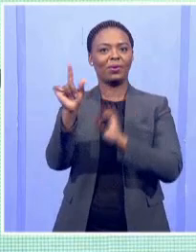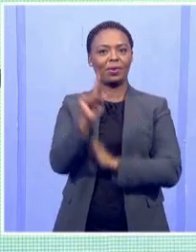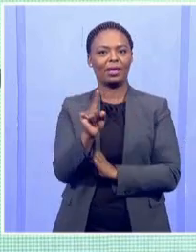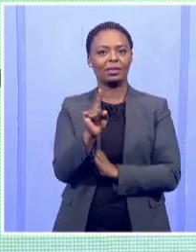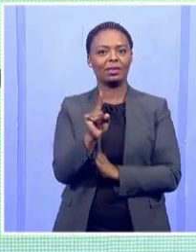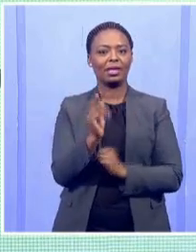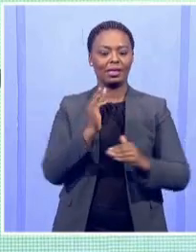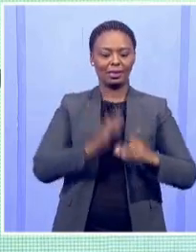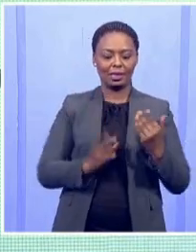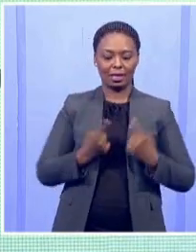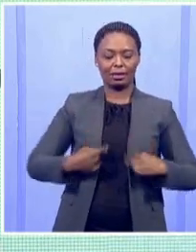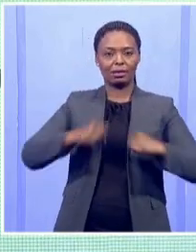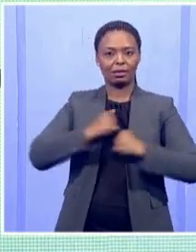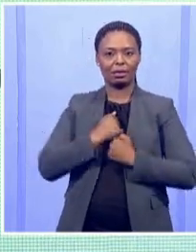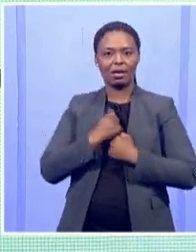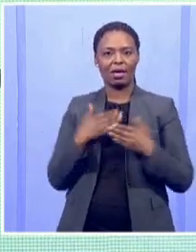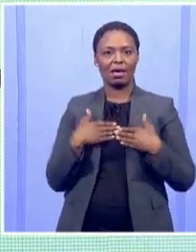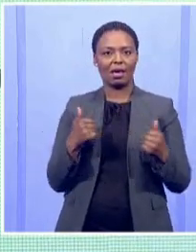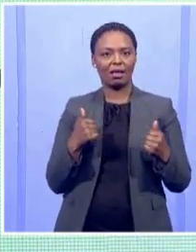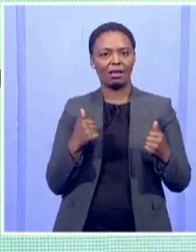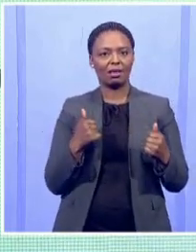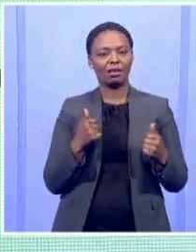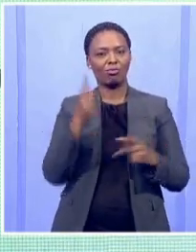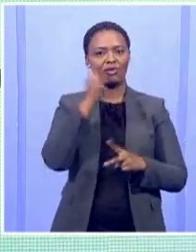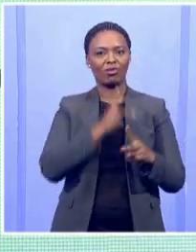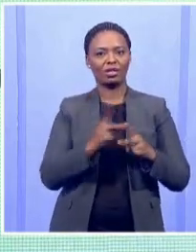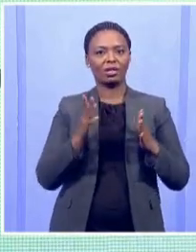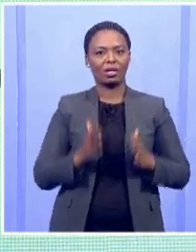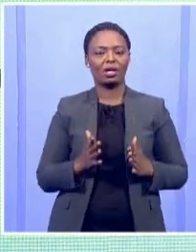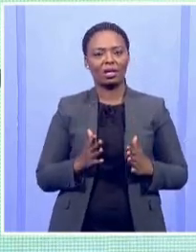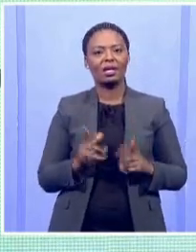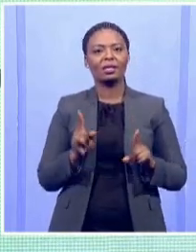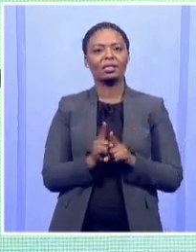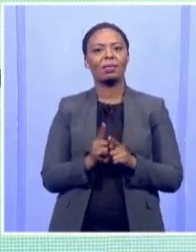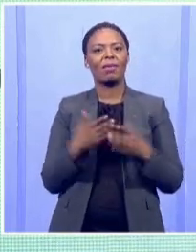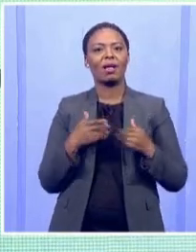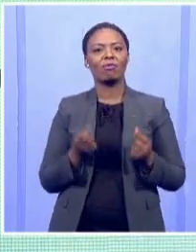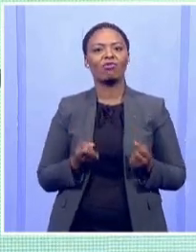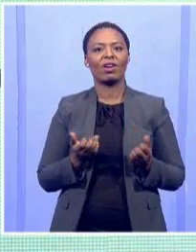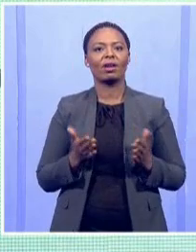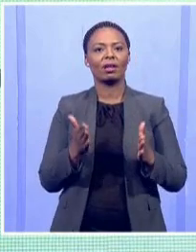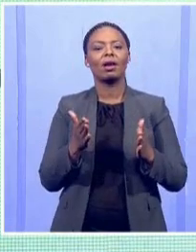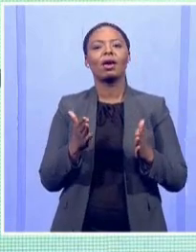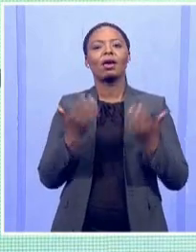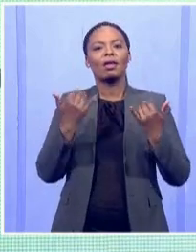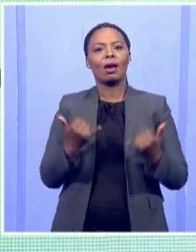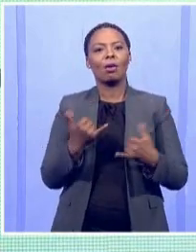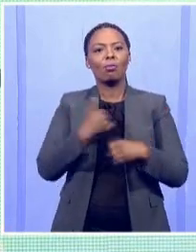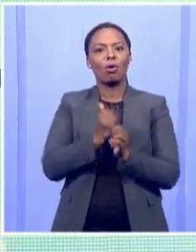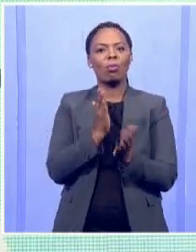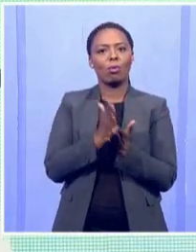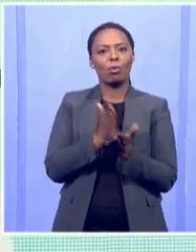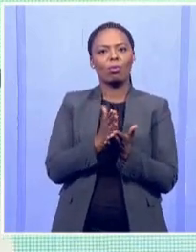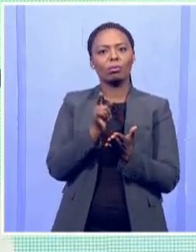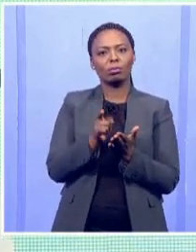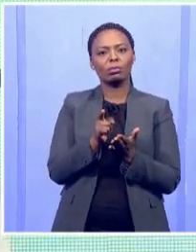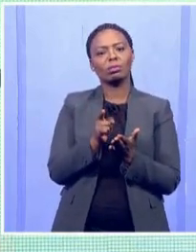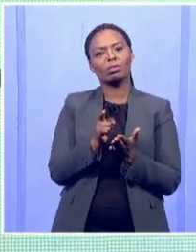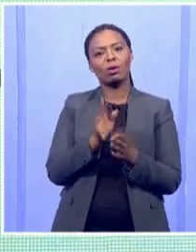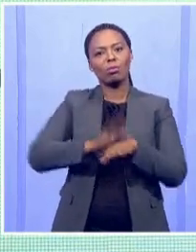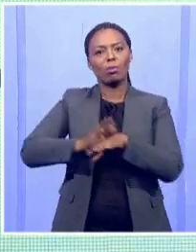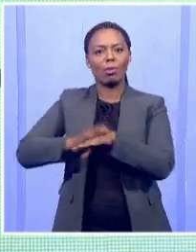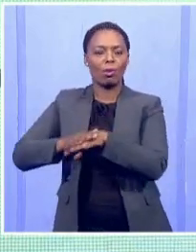side, as the health professionals and the health providers, we must make more effective use of